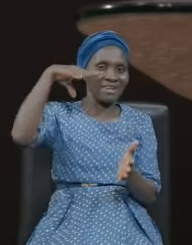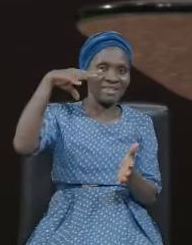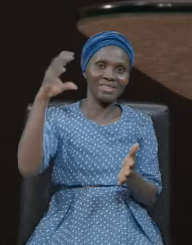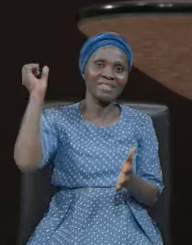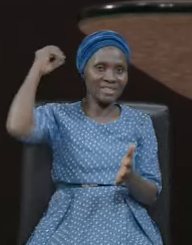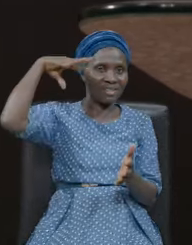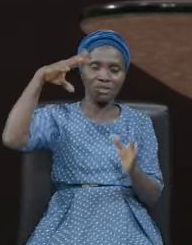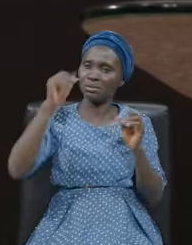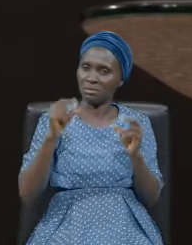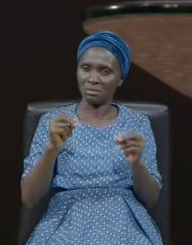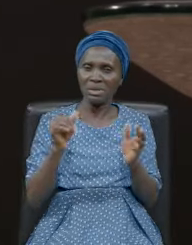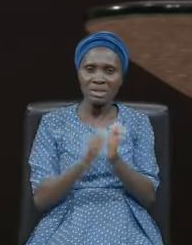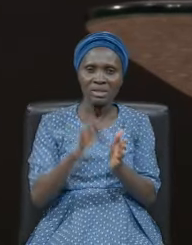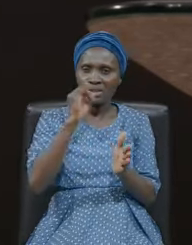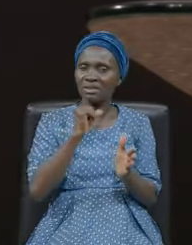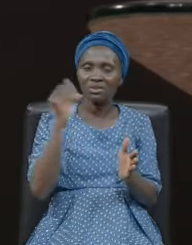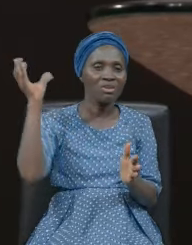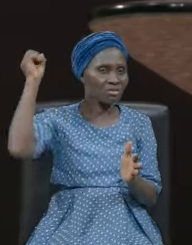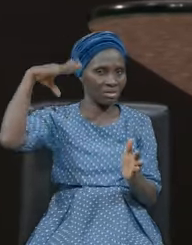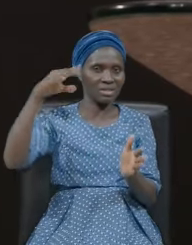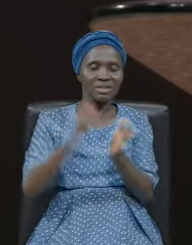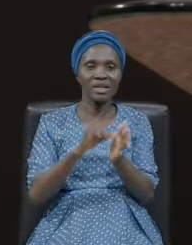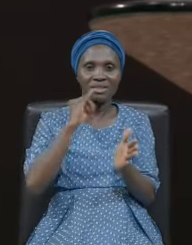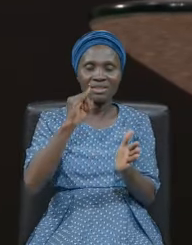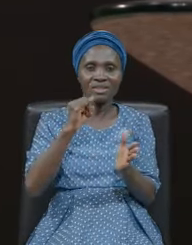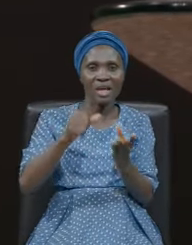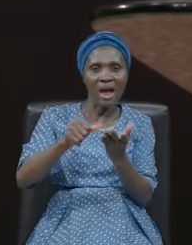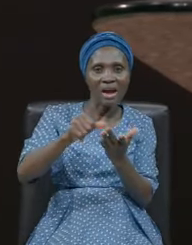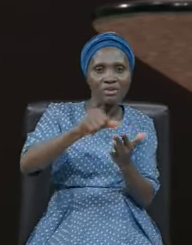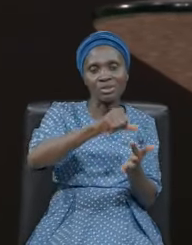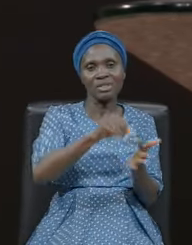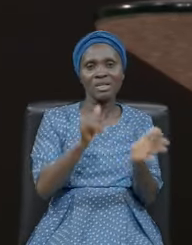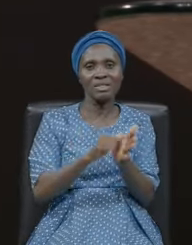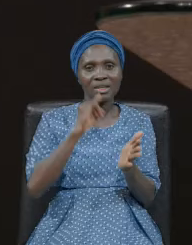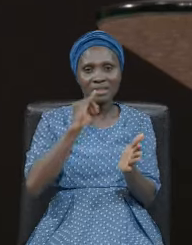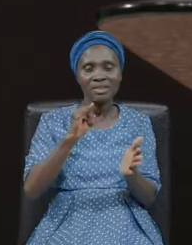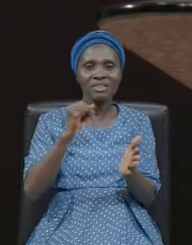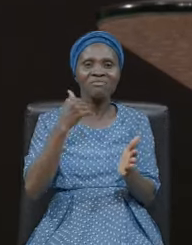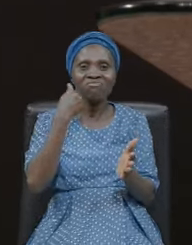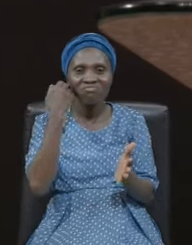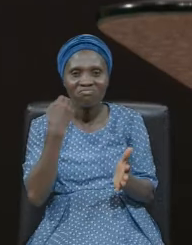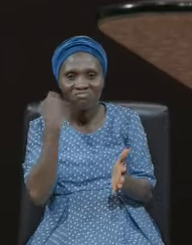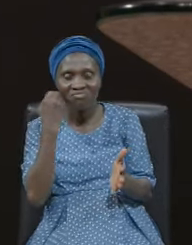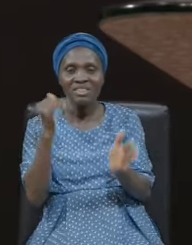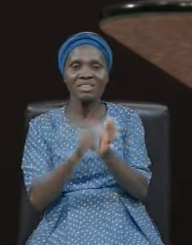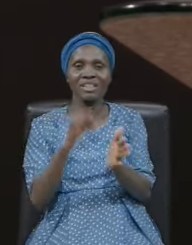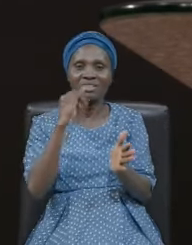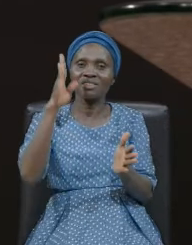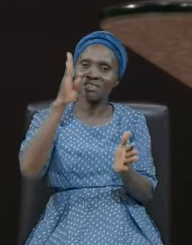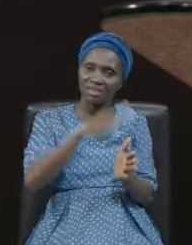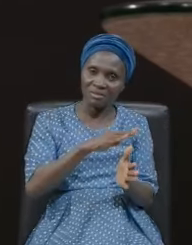That's licentiousness. That's adultery. That's fornication. That's evil.